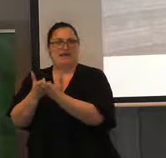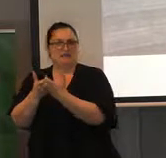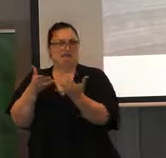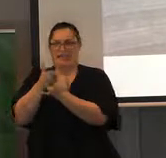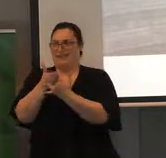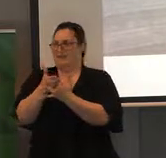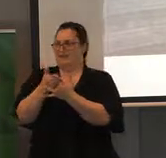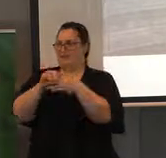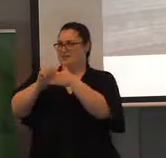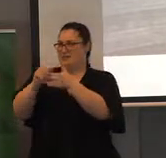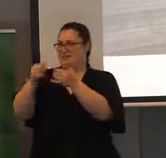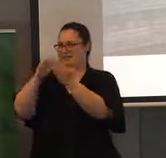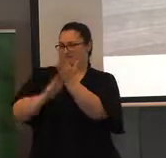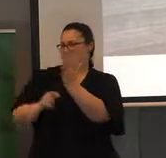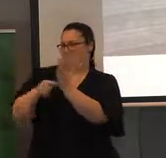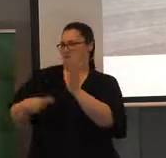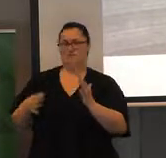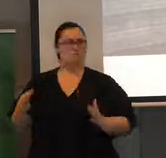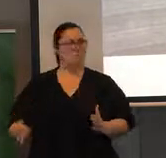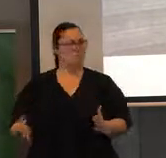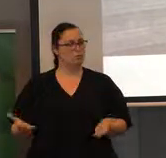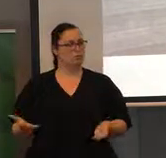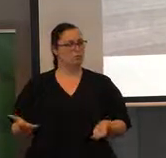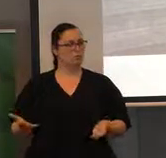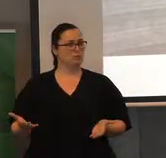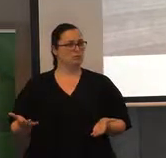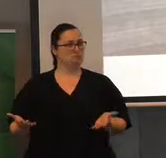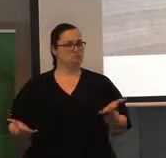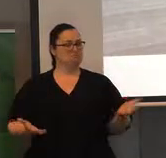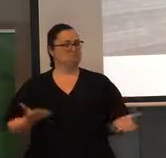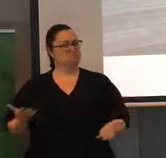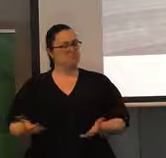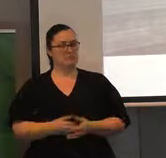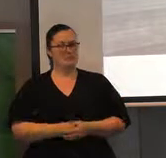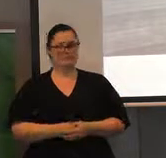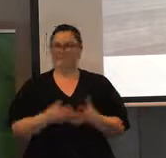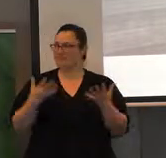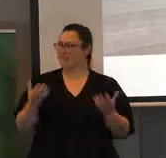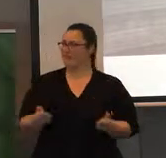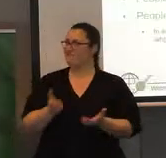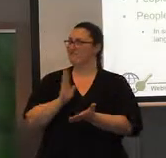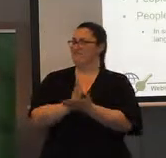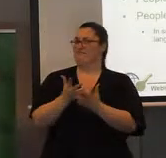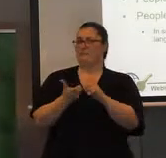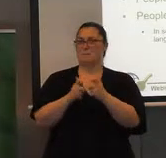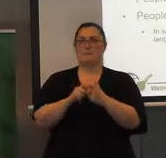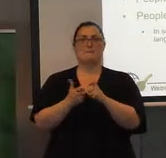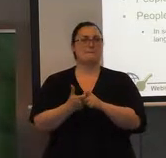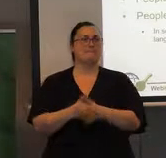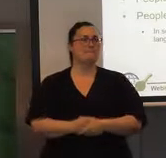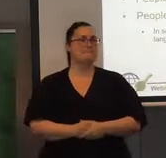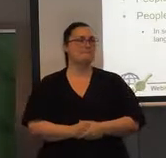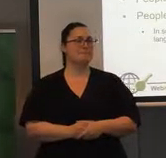meeting the accessibility guidelines? Why aren't we designing accessibly? There's a problem, isn't there?